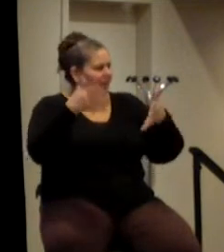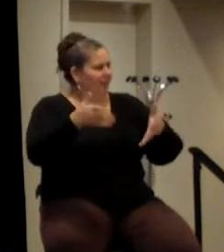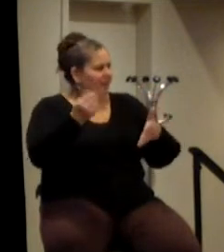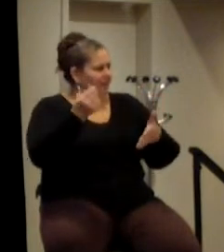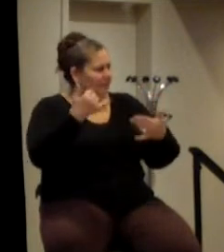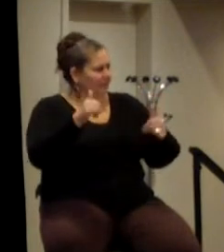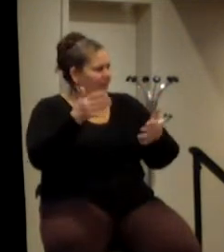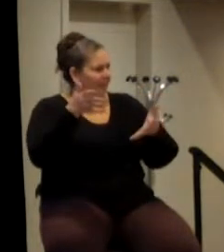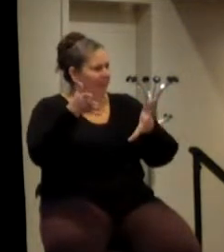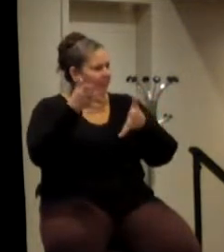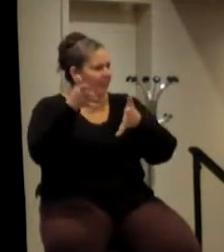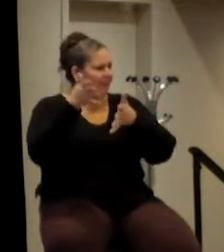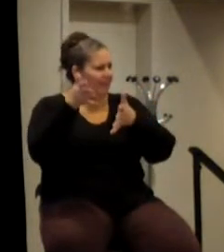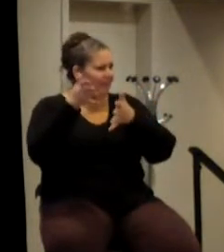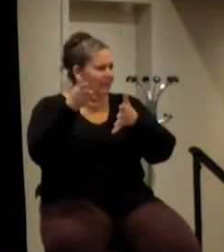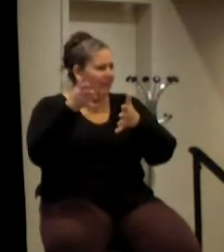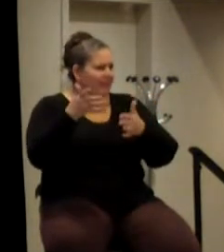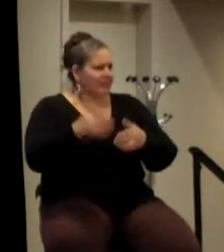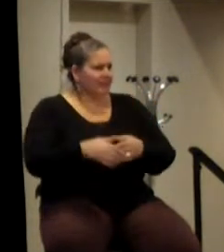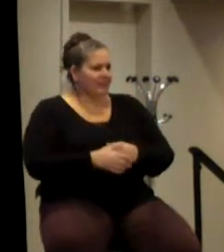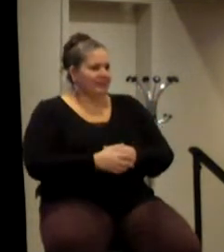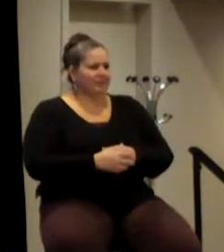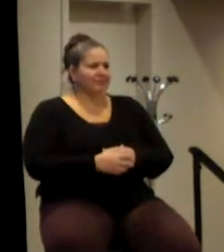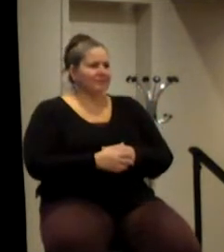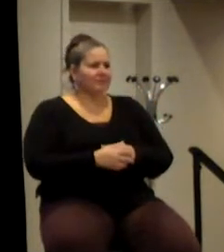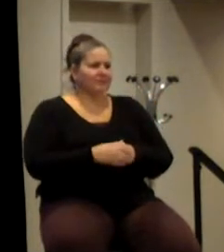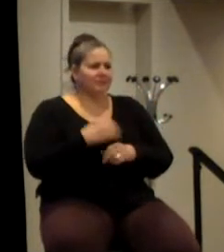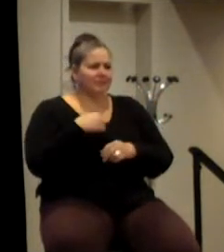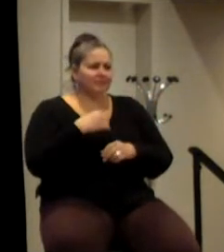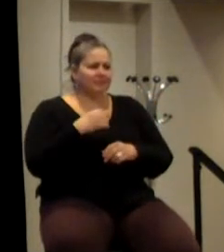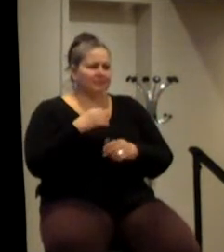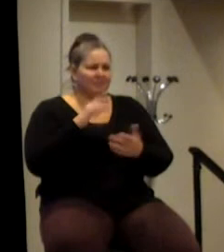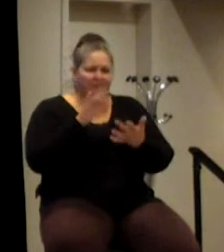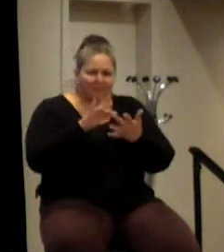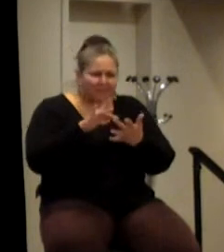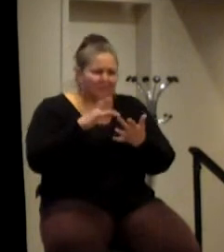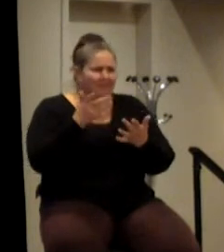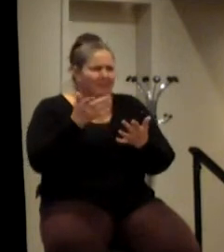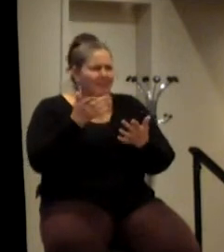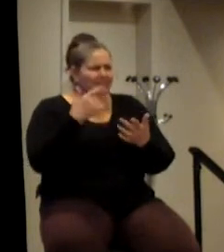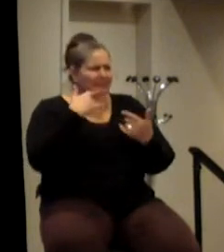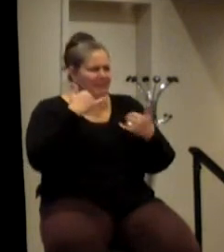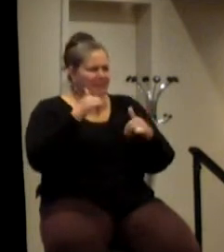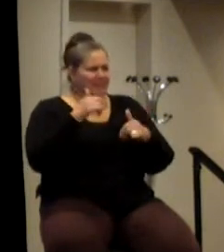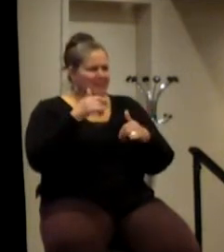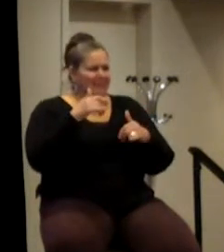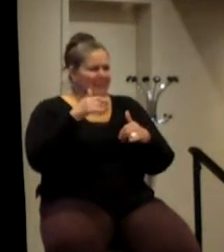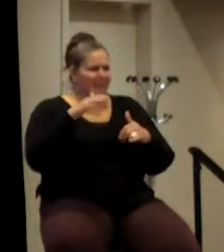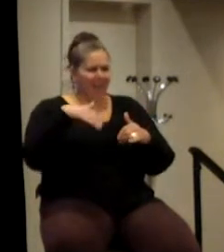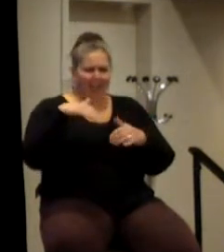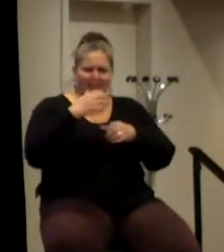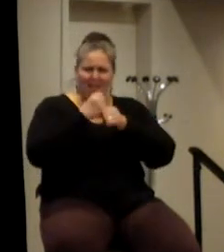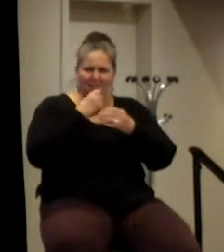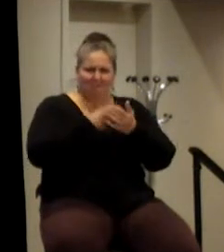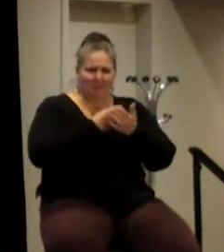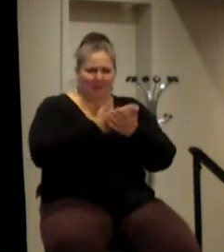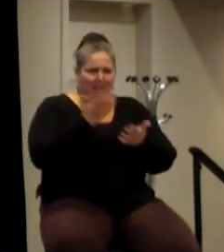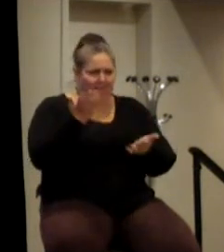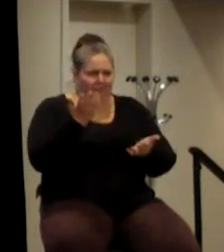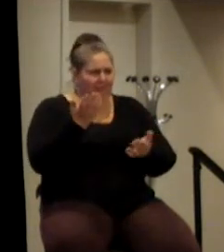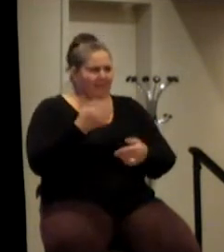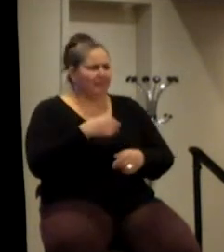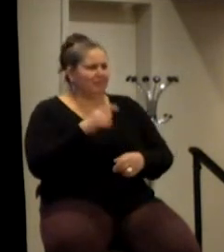hear that we didn't get direct funding. So that is, McConnell could always point to